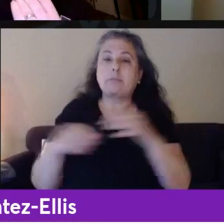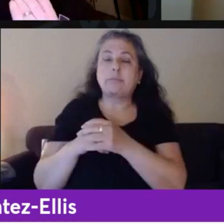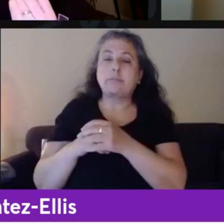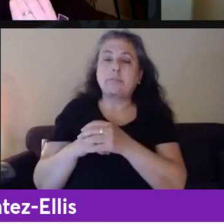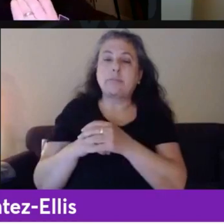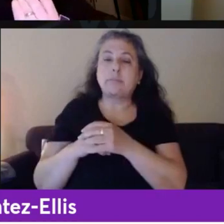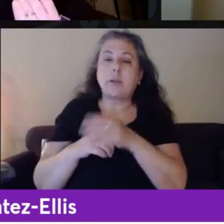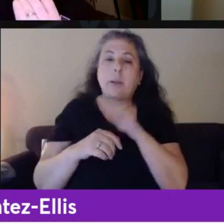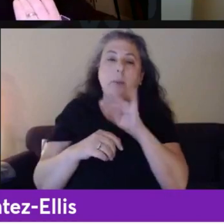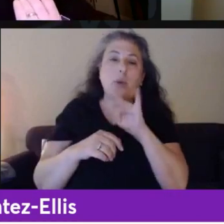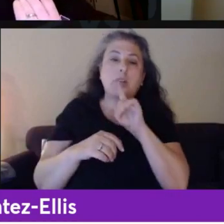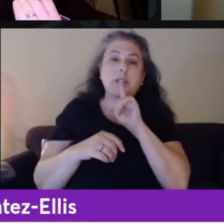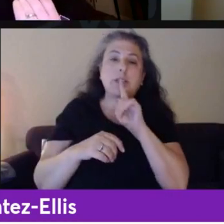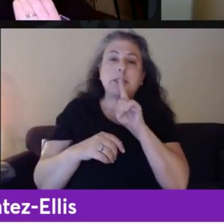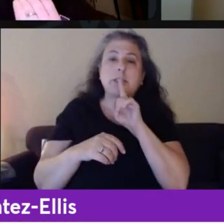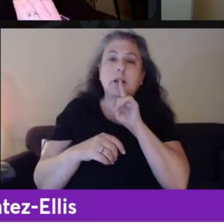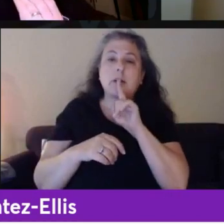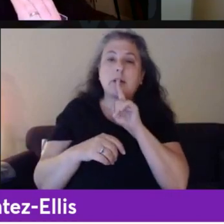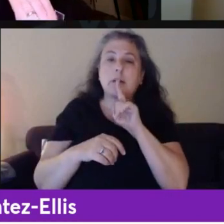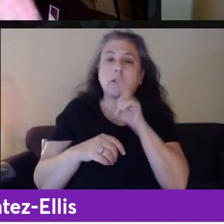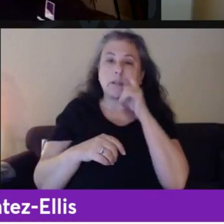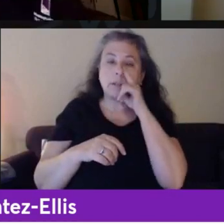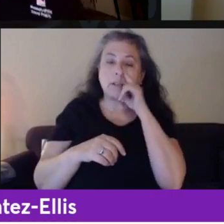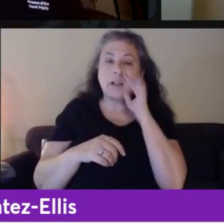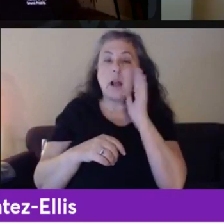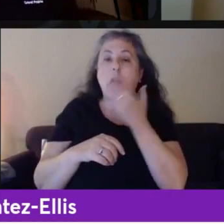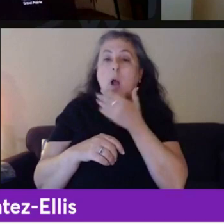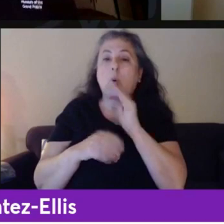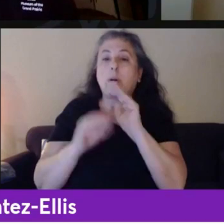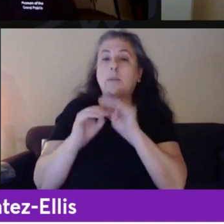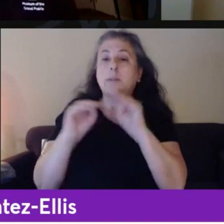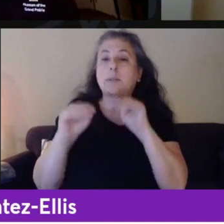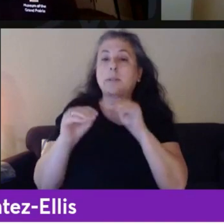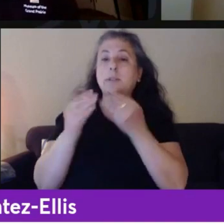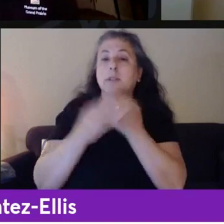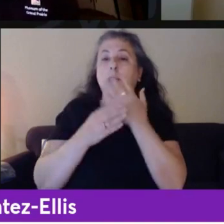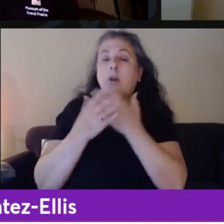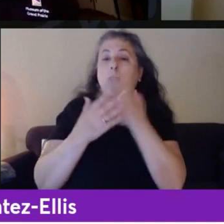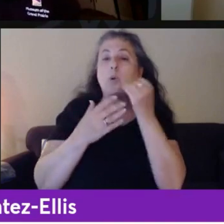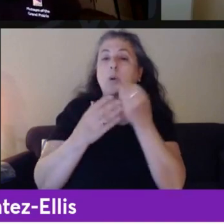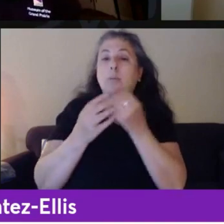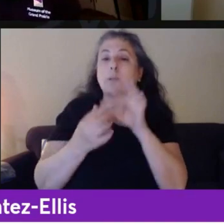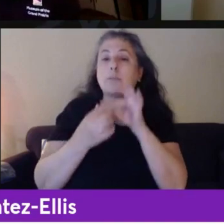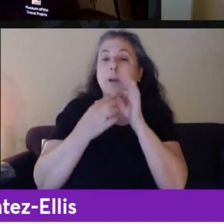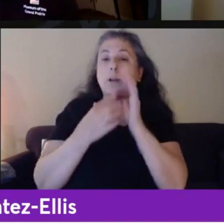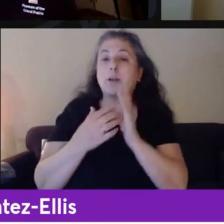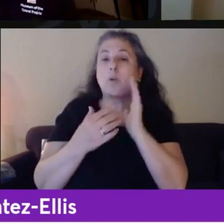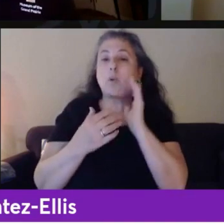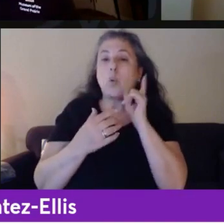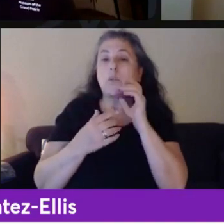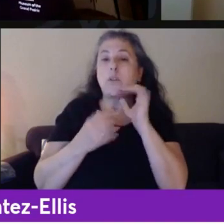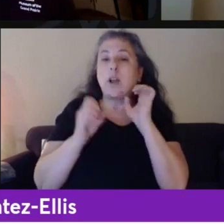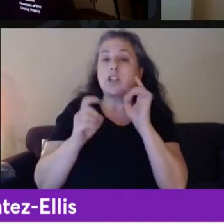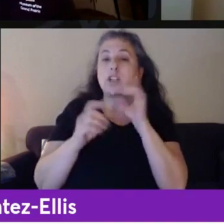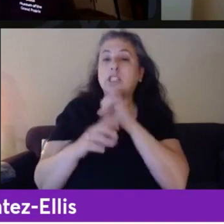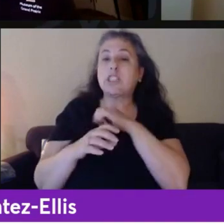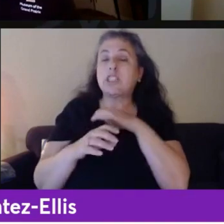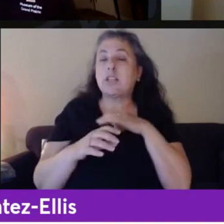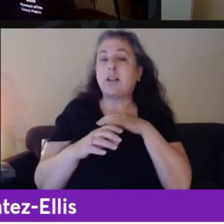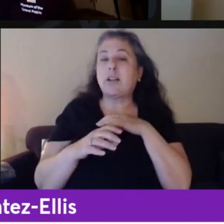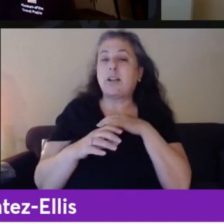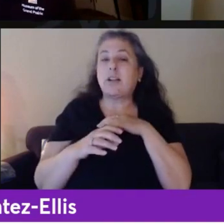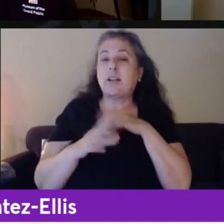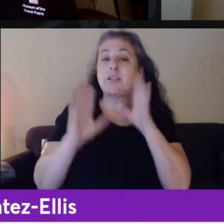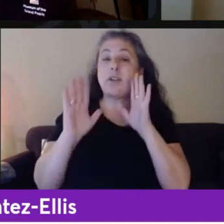Marina is actually, she's our museum's garden program specialist, one of our education staff, and does a